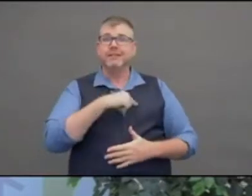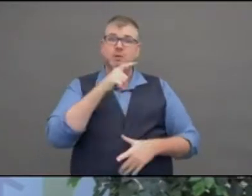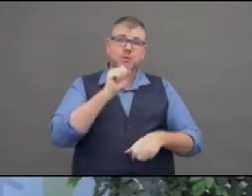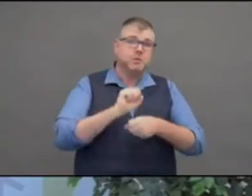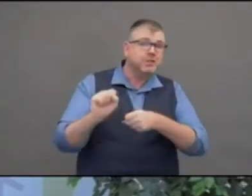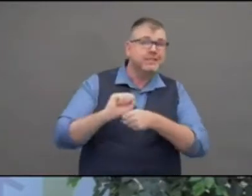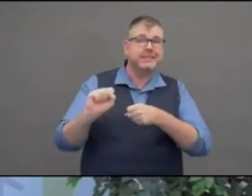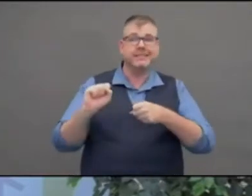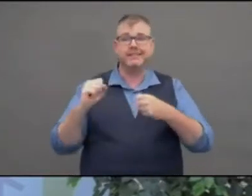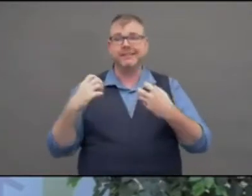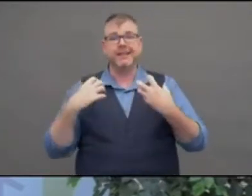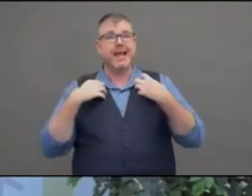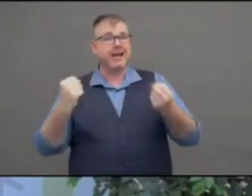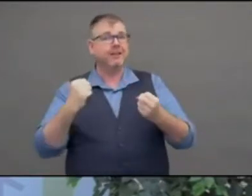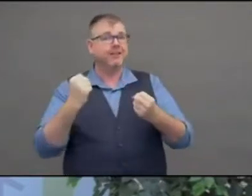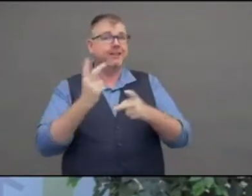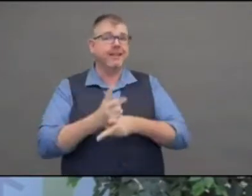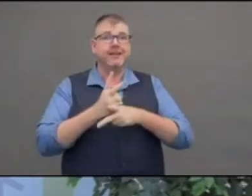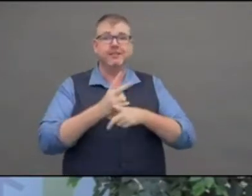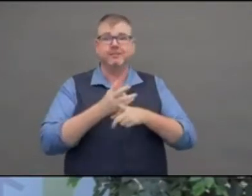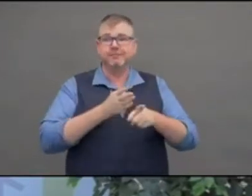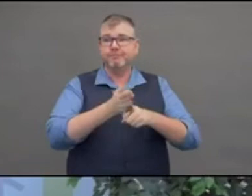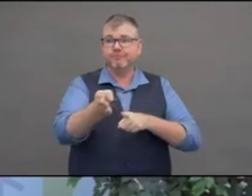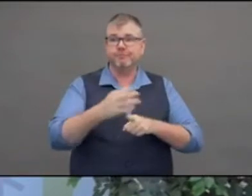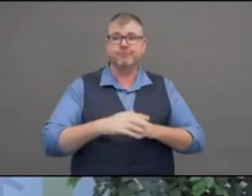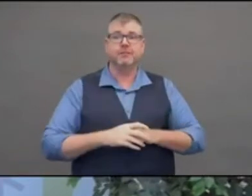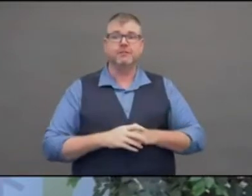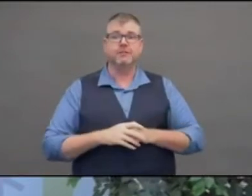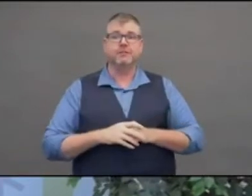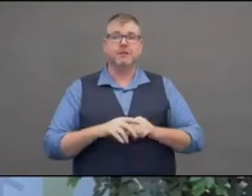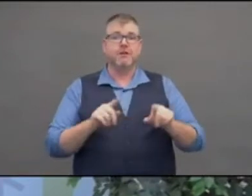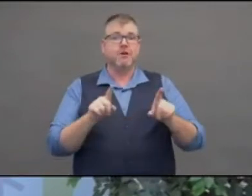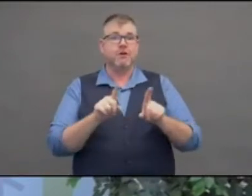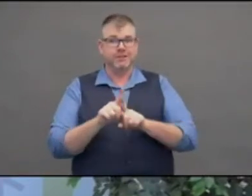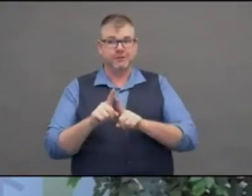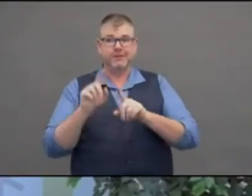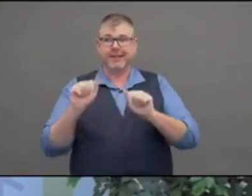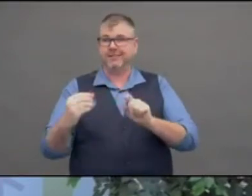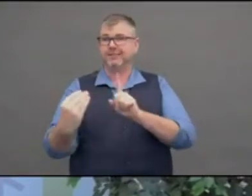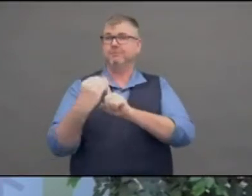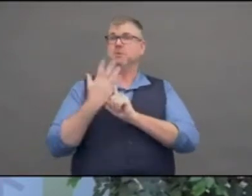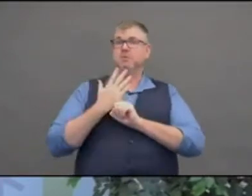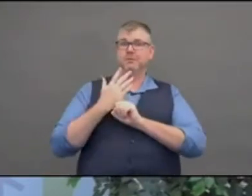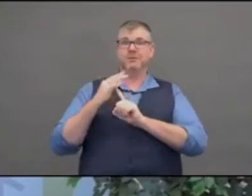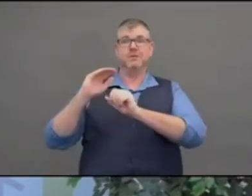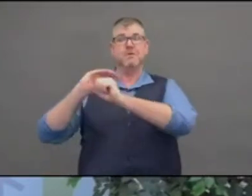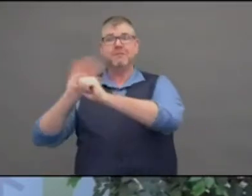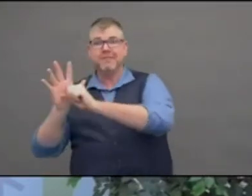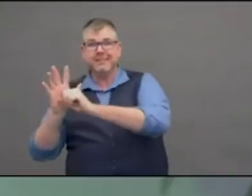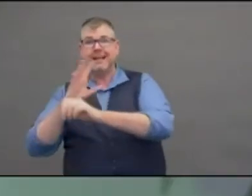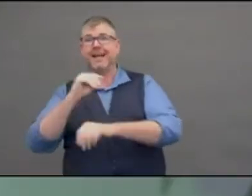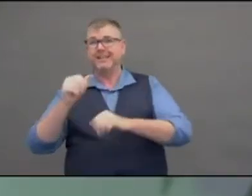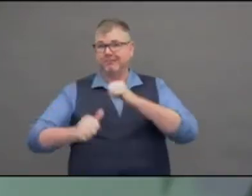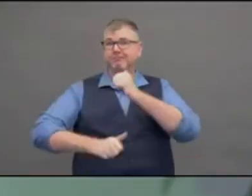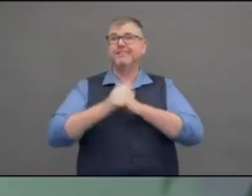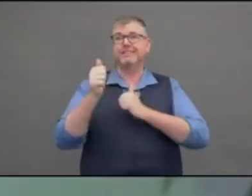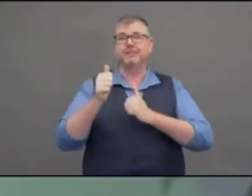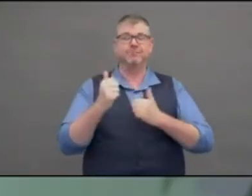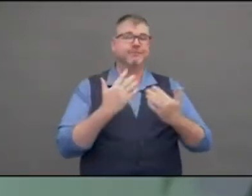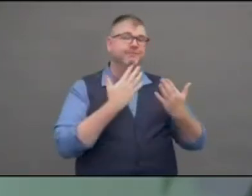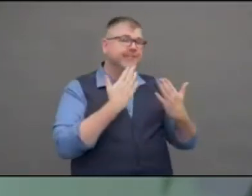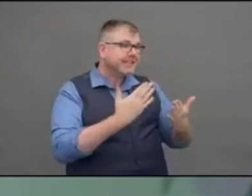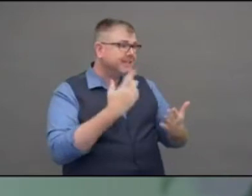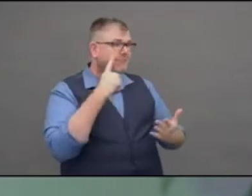in the healthcare industry are also exposed to getting COVID and are also at risk. So thank you everybody for continuing